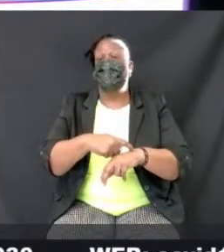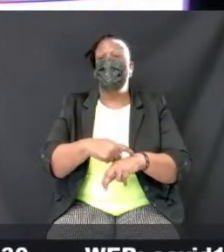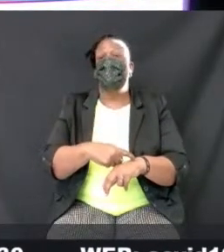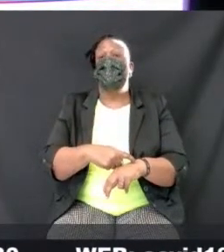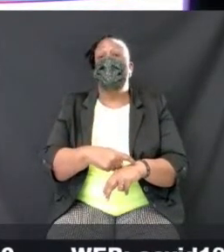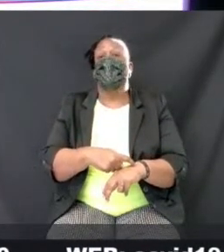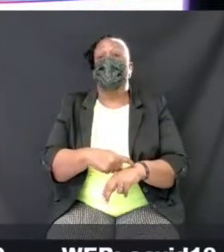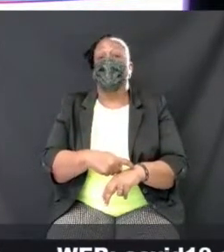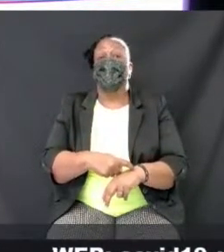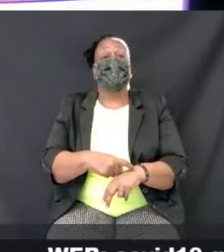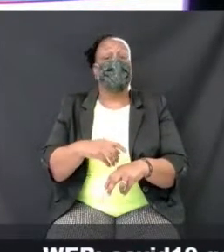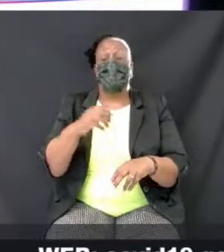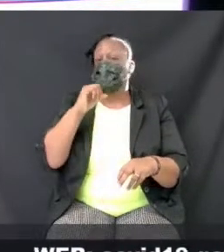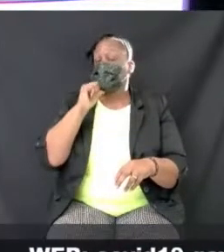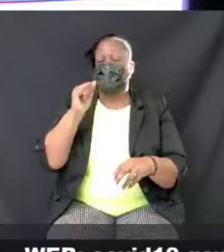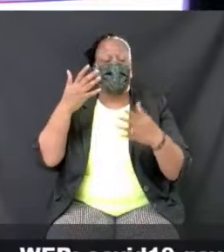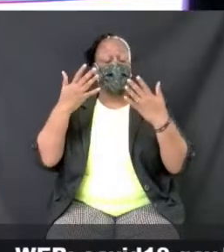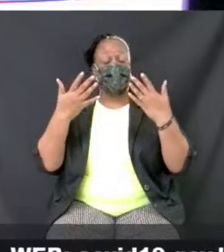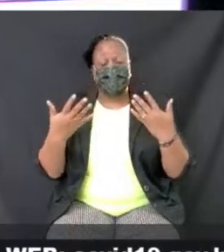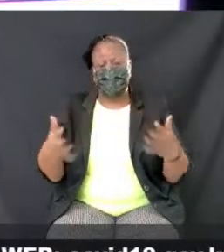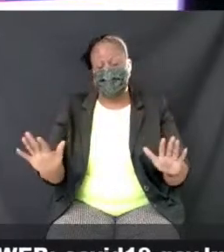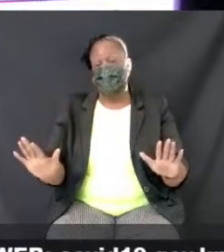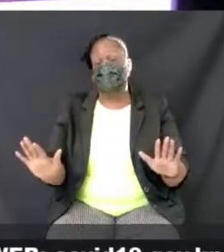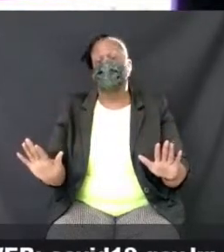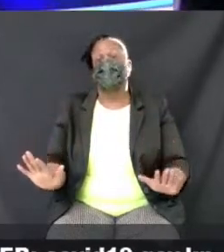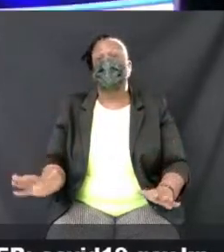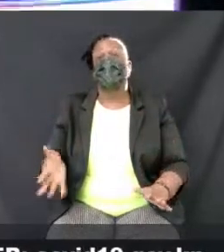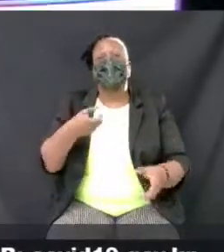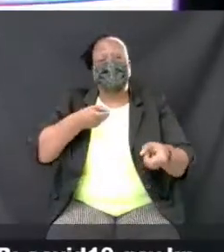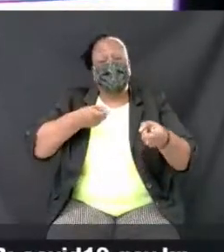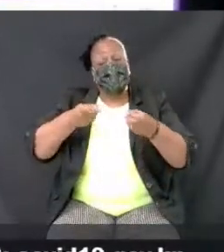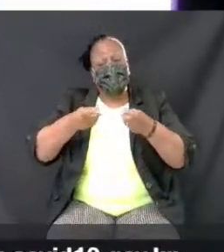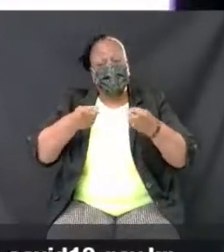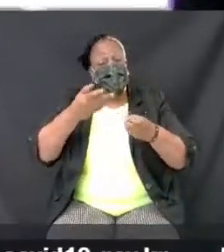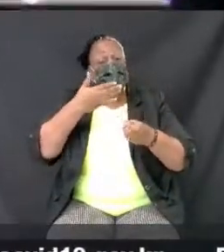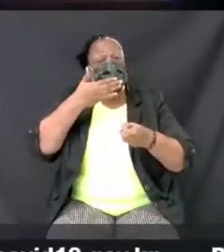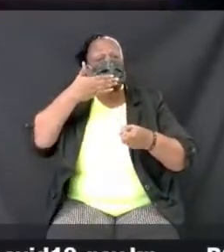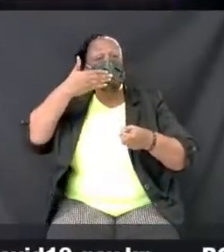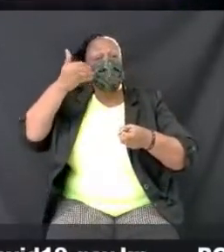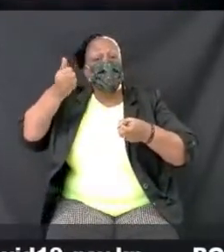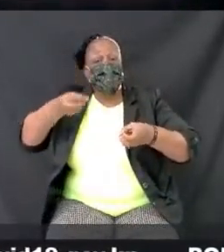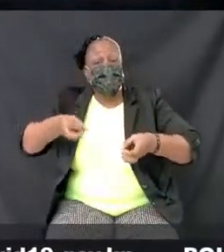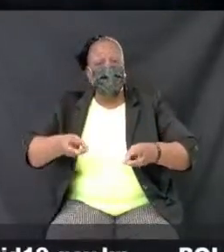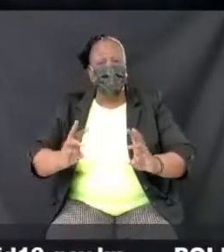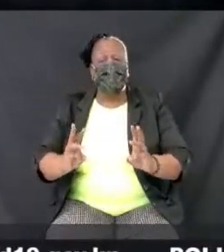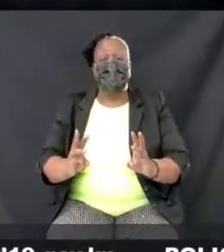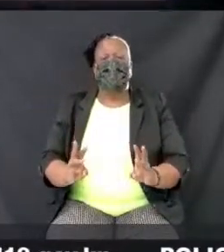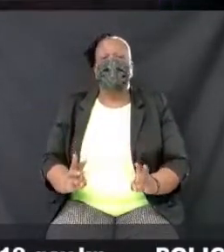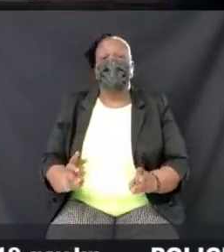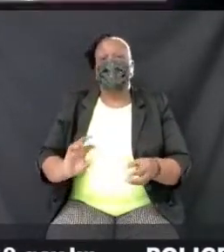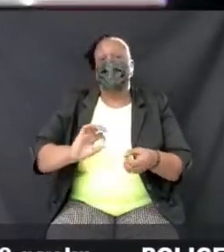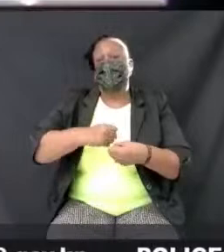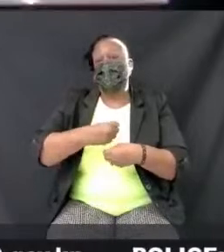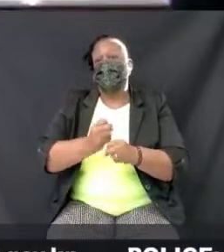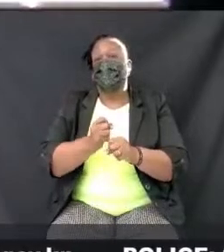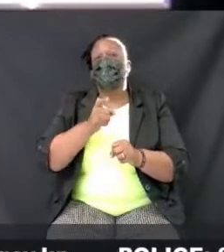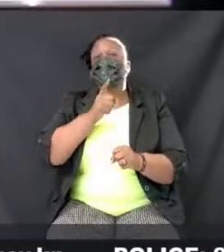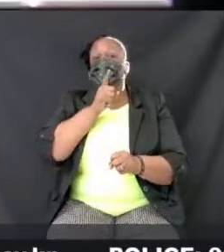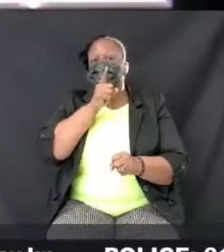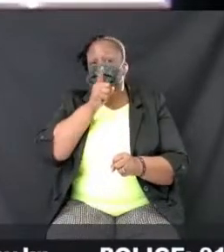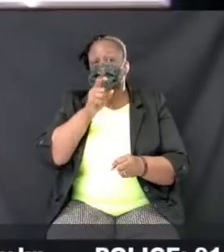pandemic is still not over and that we have to manage as best as we could to mitigate